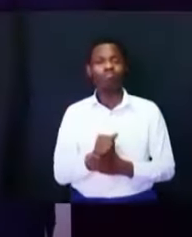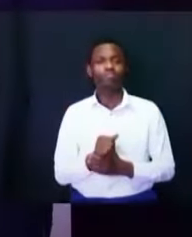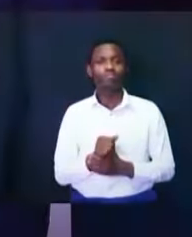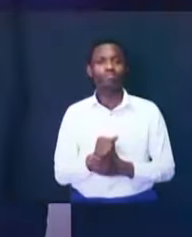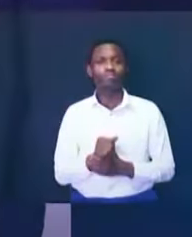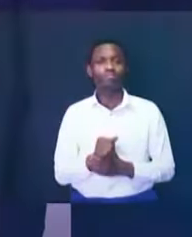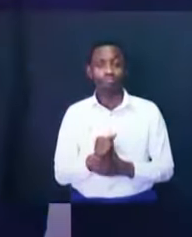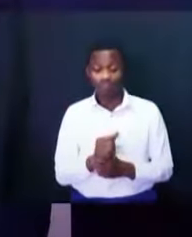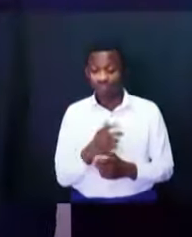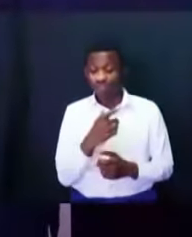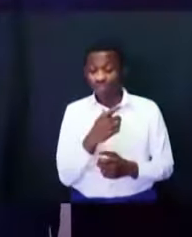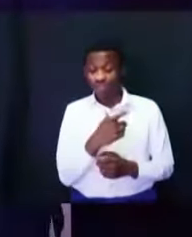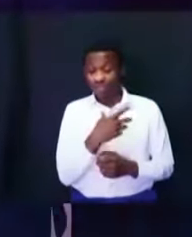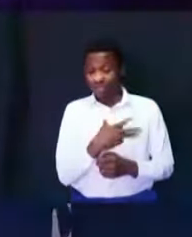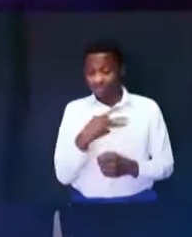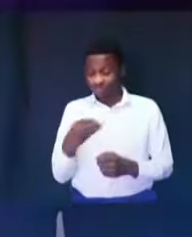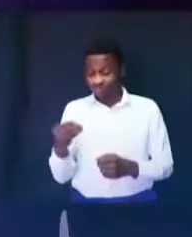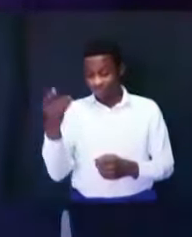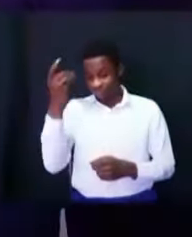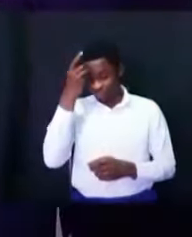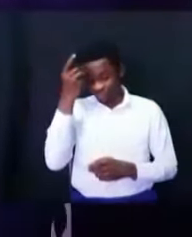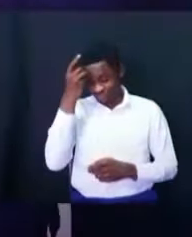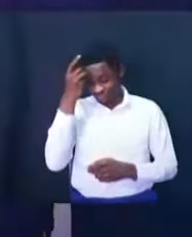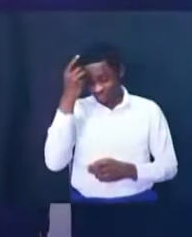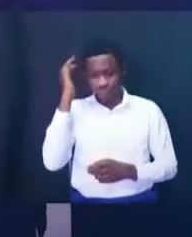and the devil who deceived